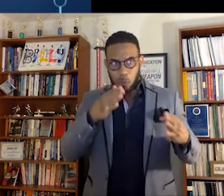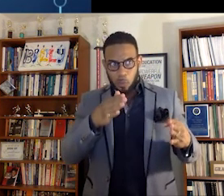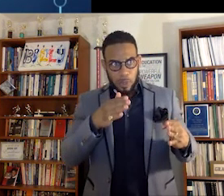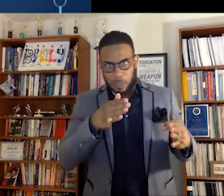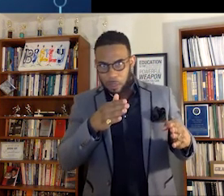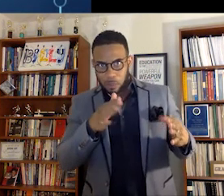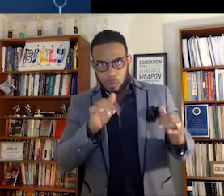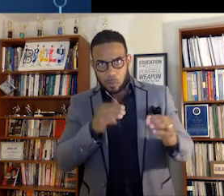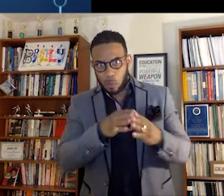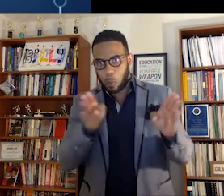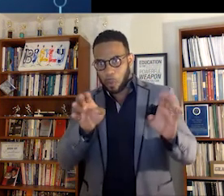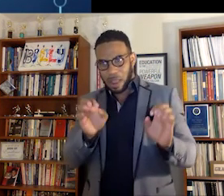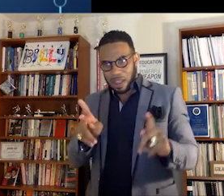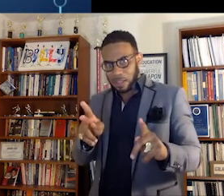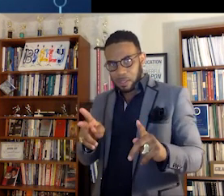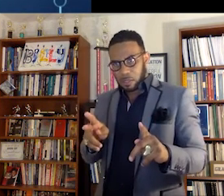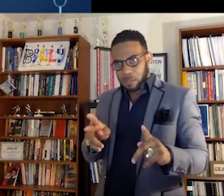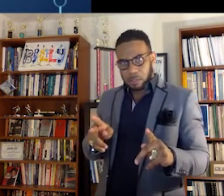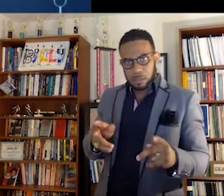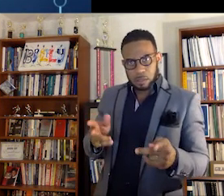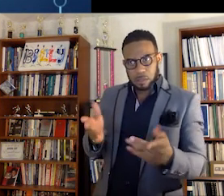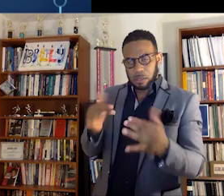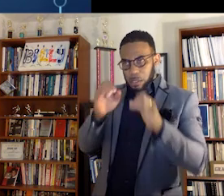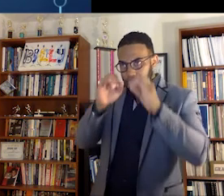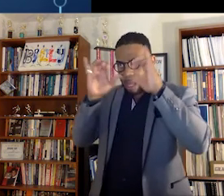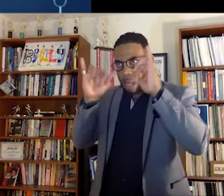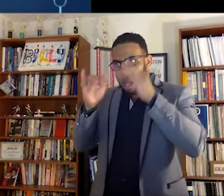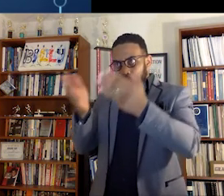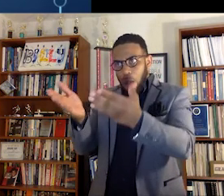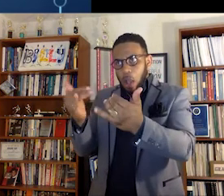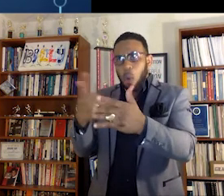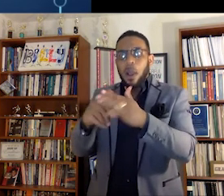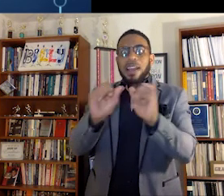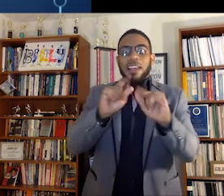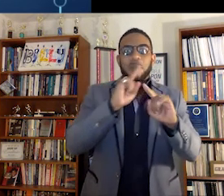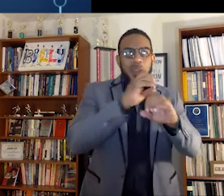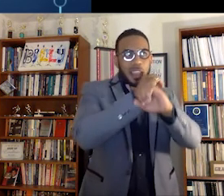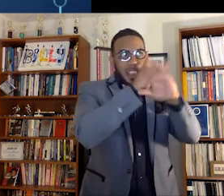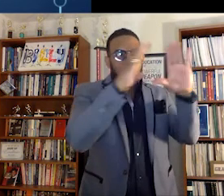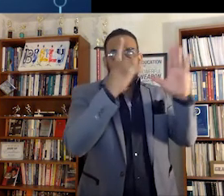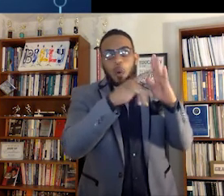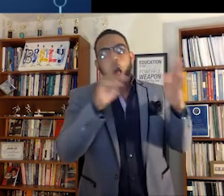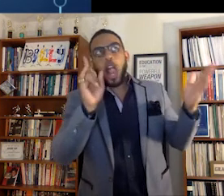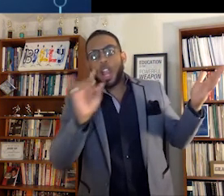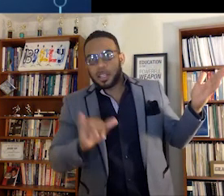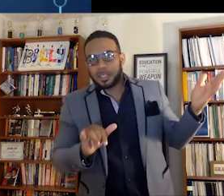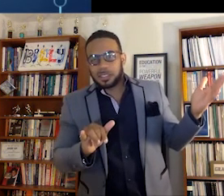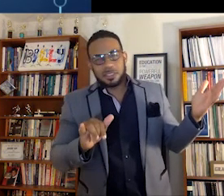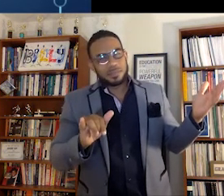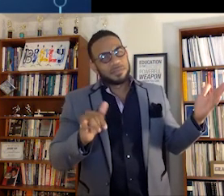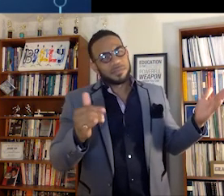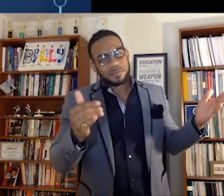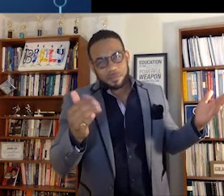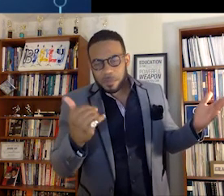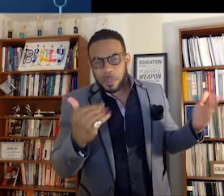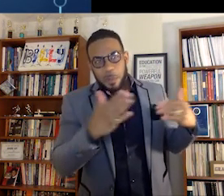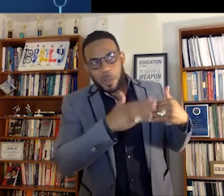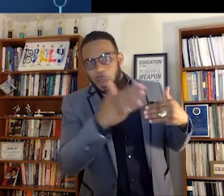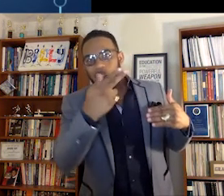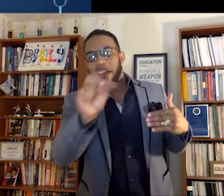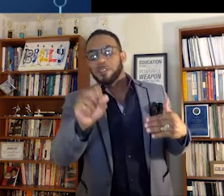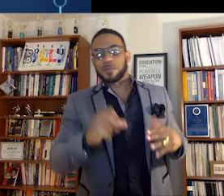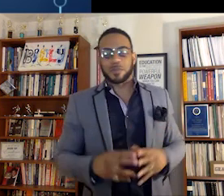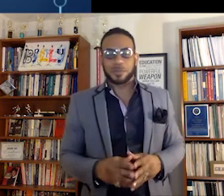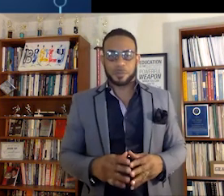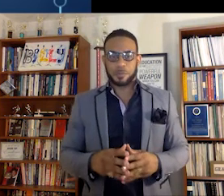way to just open students' eyes to what can be and what it looks like beyond high